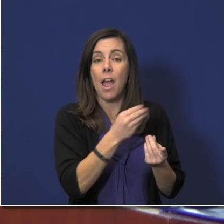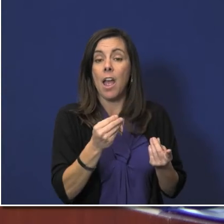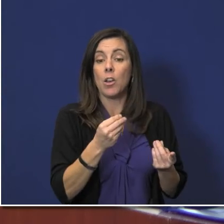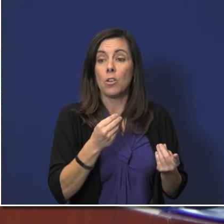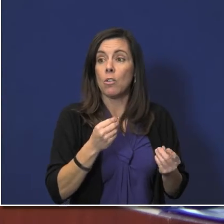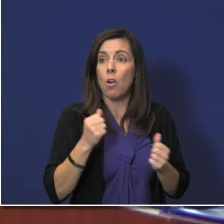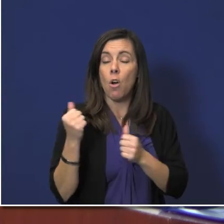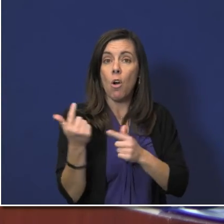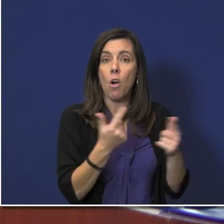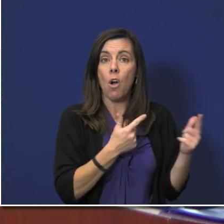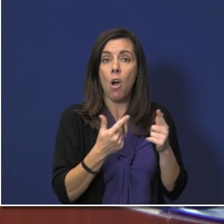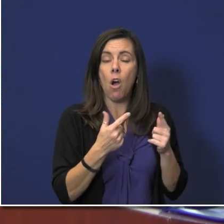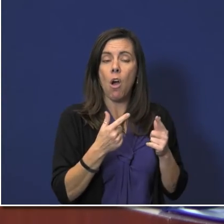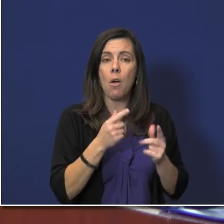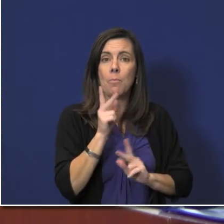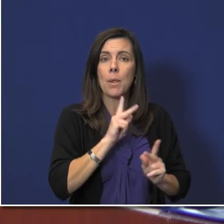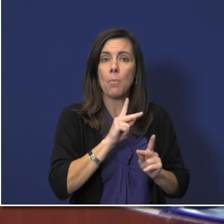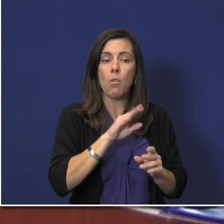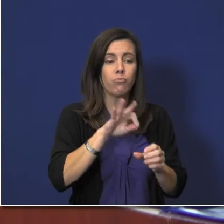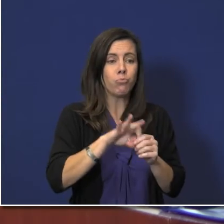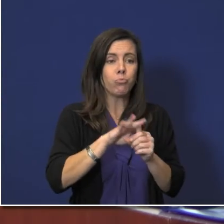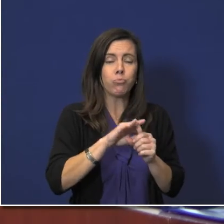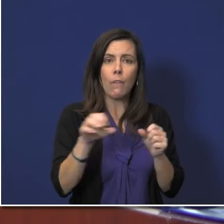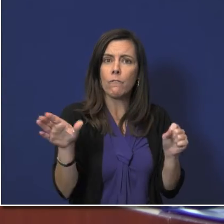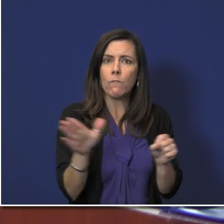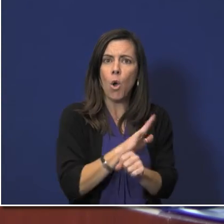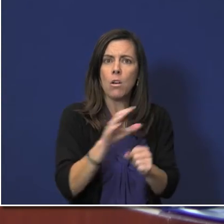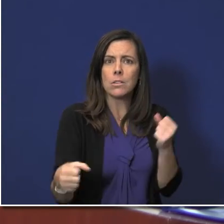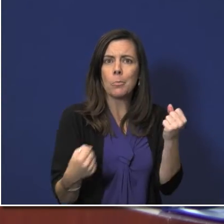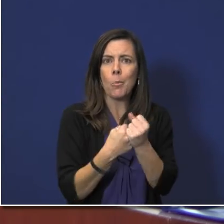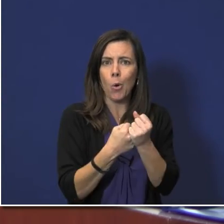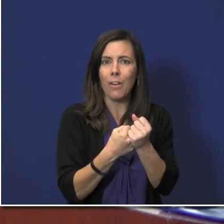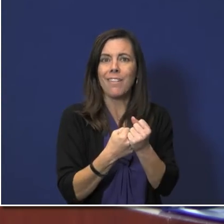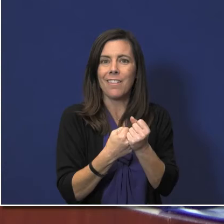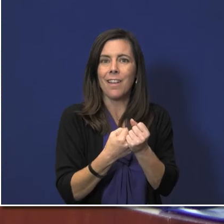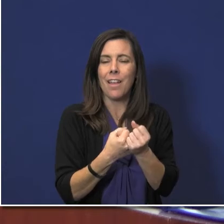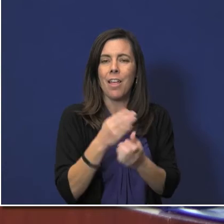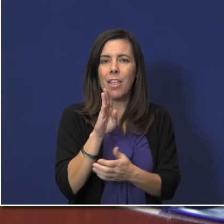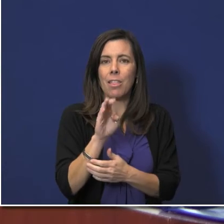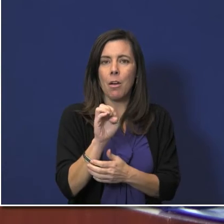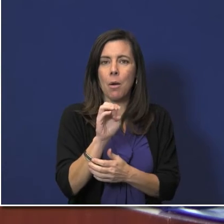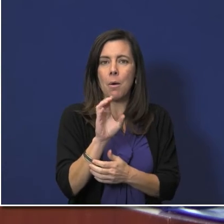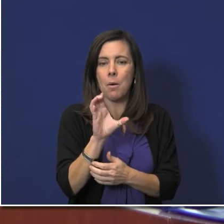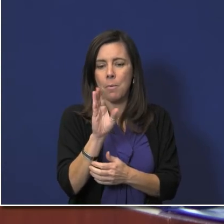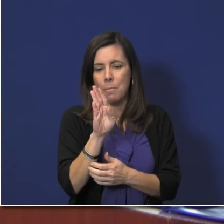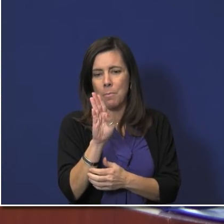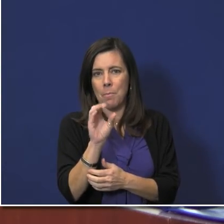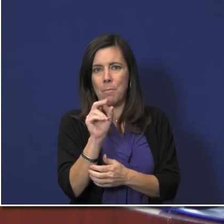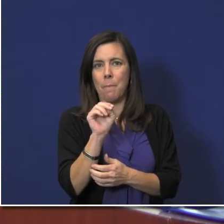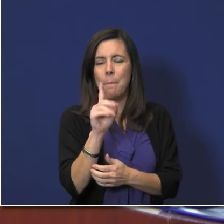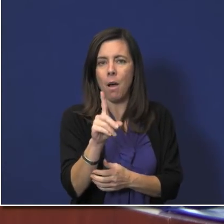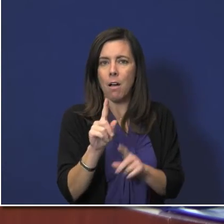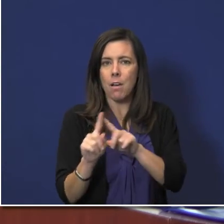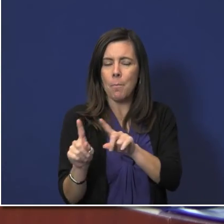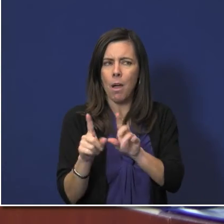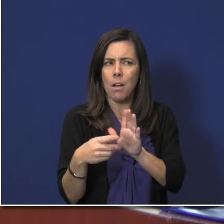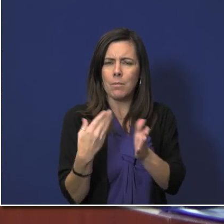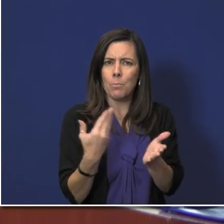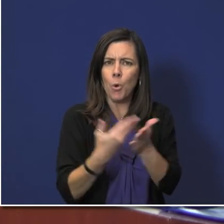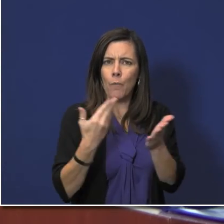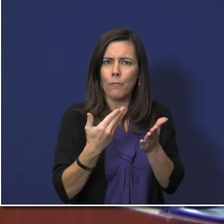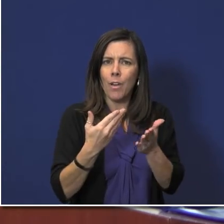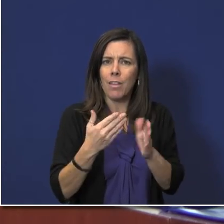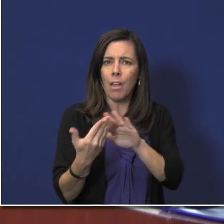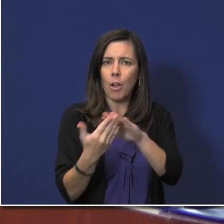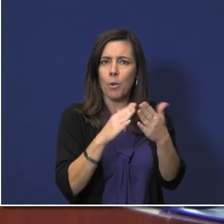support the bond program to pay for these projects. That shows not only does the community support our district and the